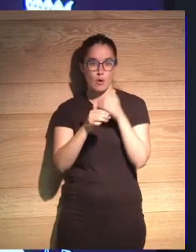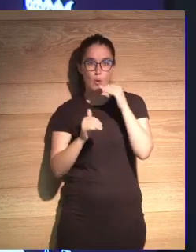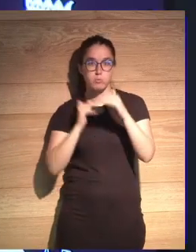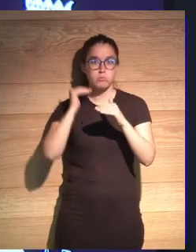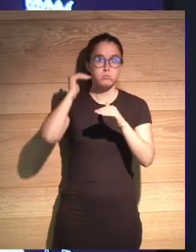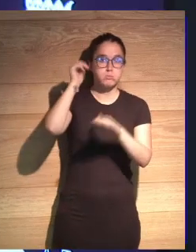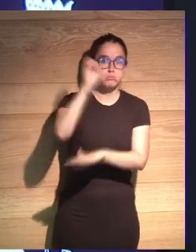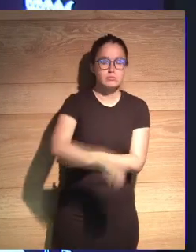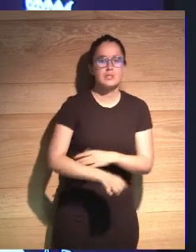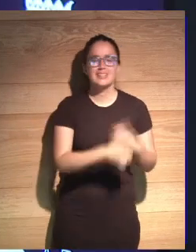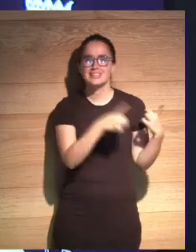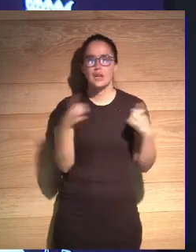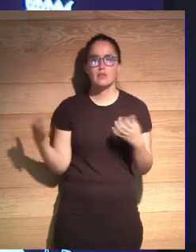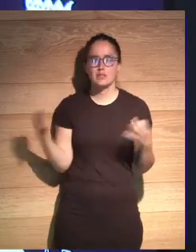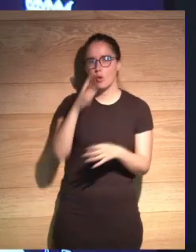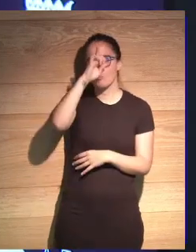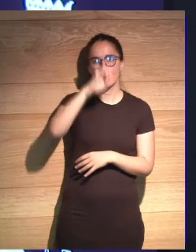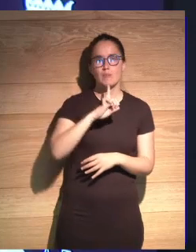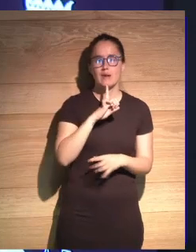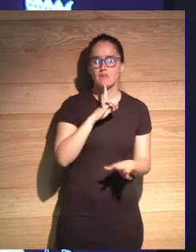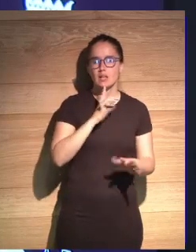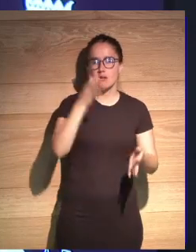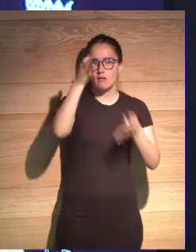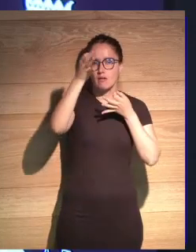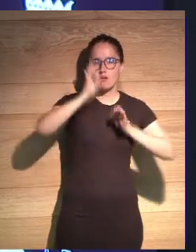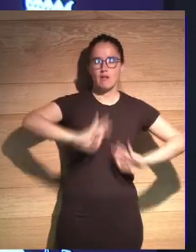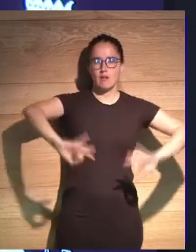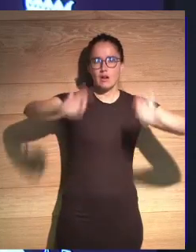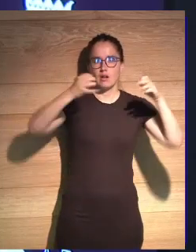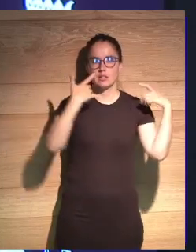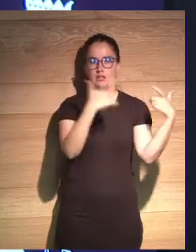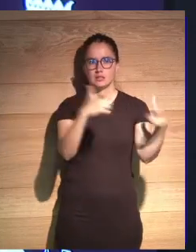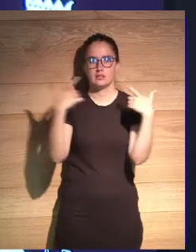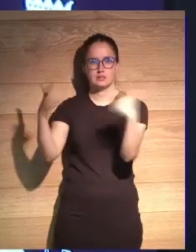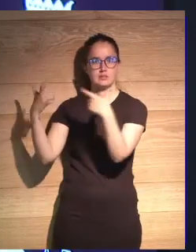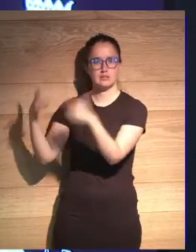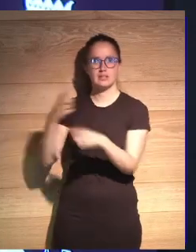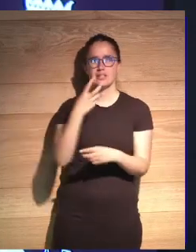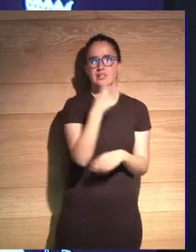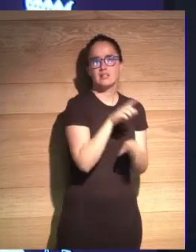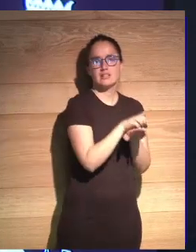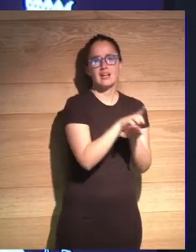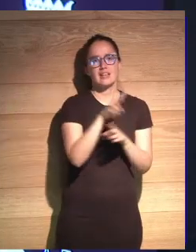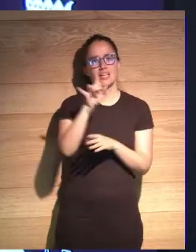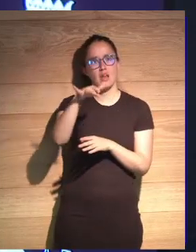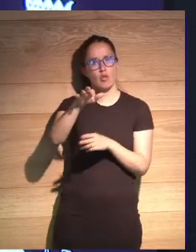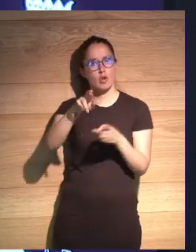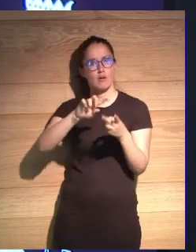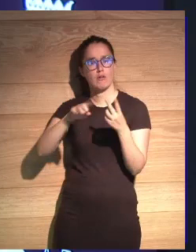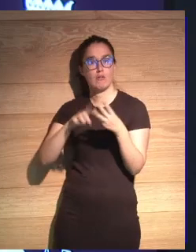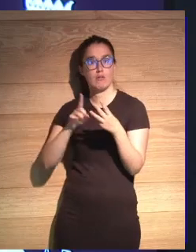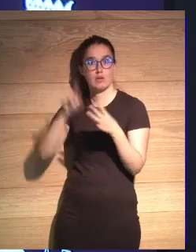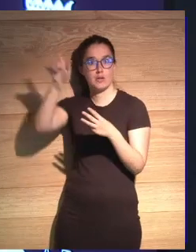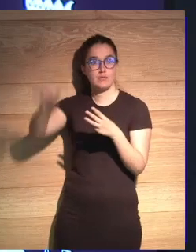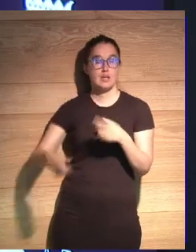XIV, and to win on this game you need a specific profile. There's 3 things. You